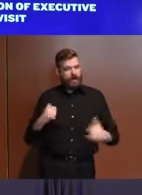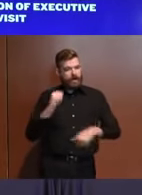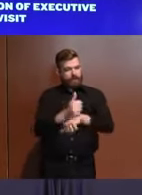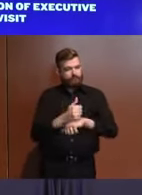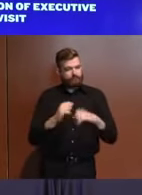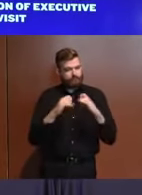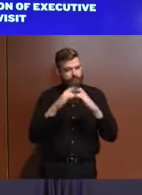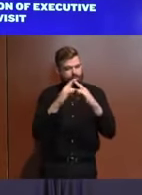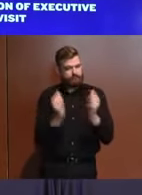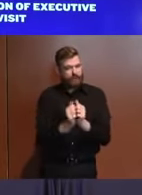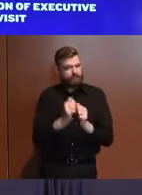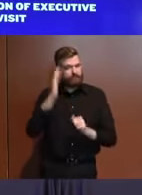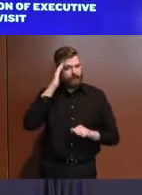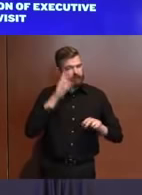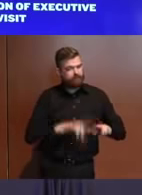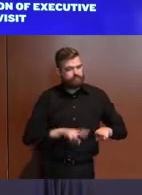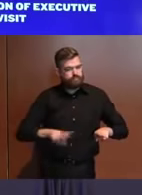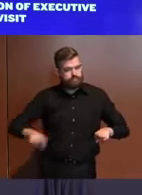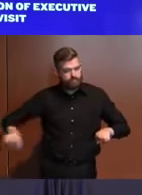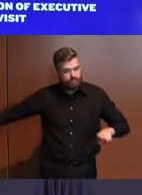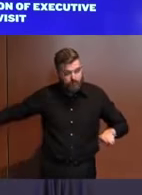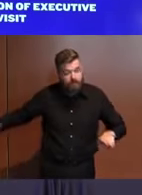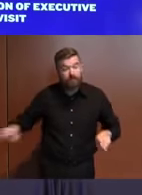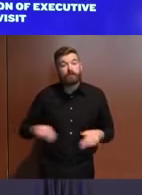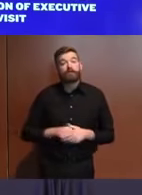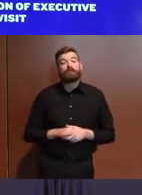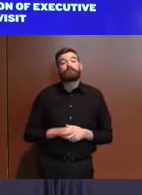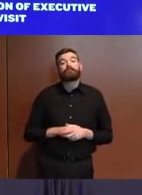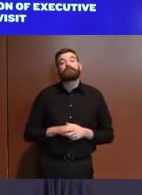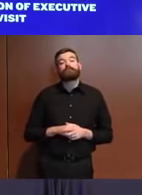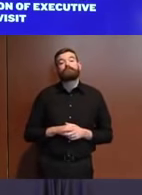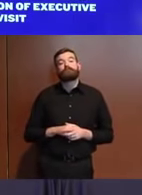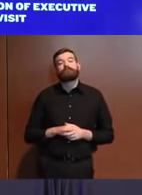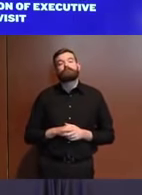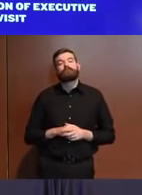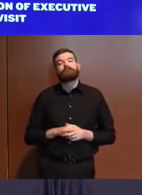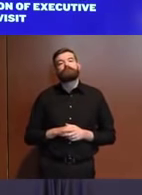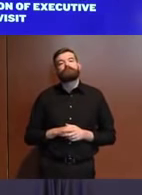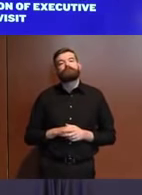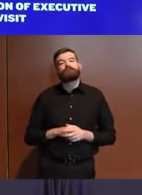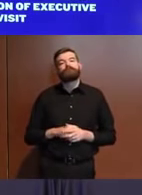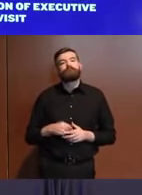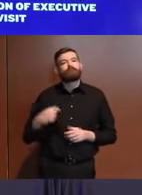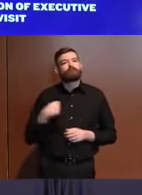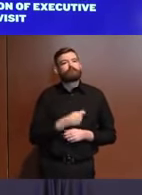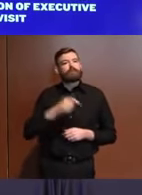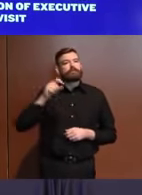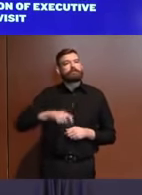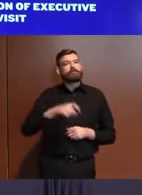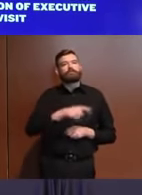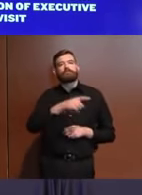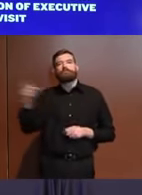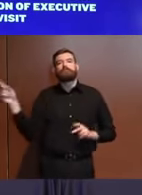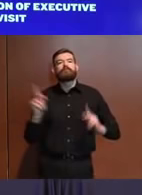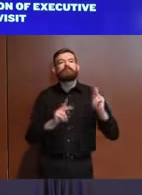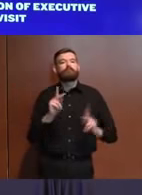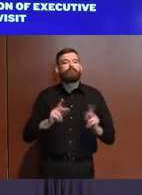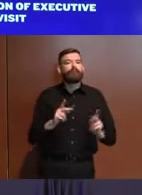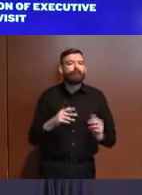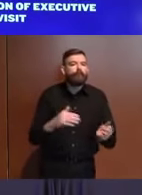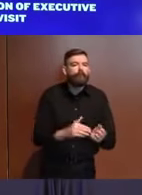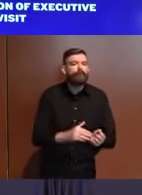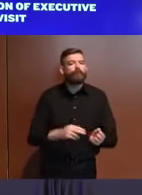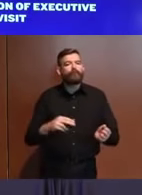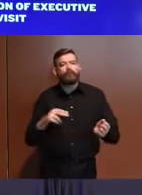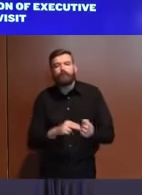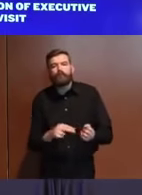my voice to it. We are very mindful of the need for trained medical personnel to help us ensure proper staffing as we build